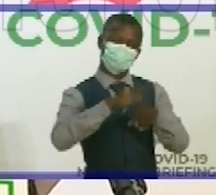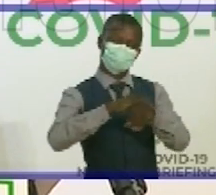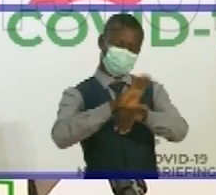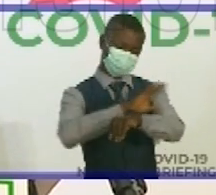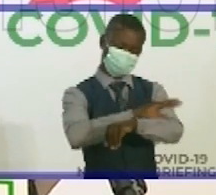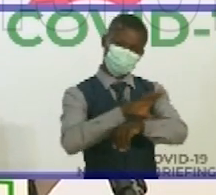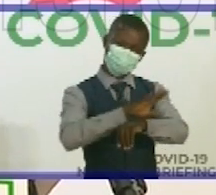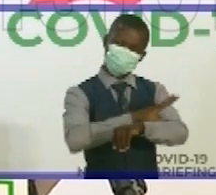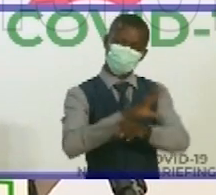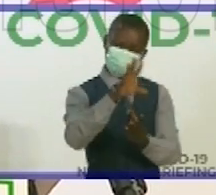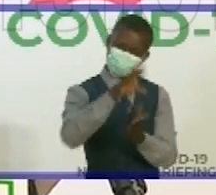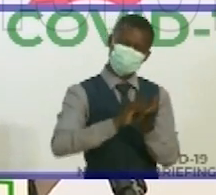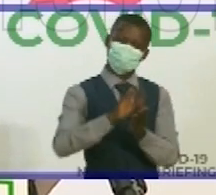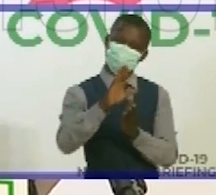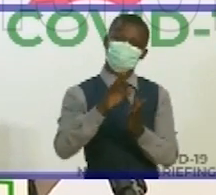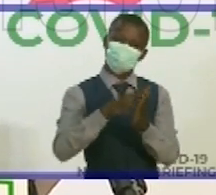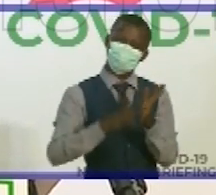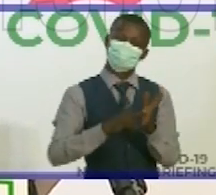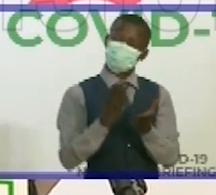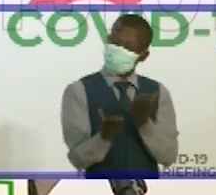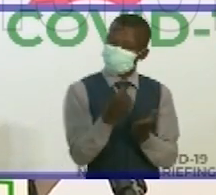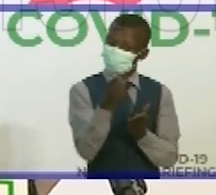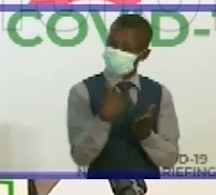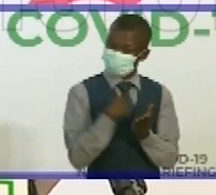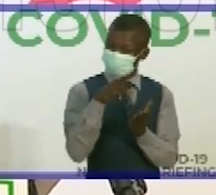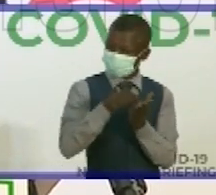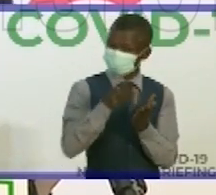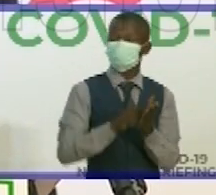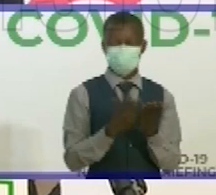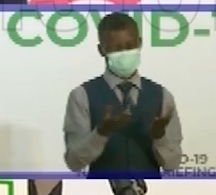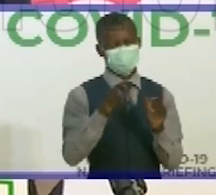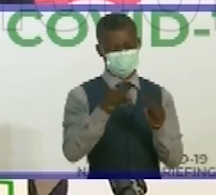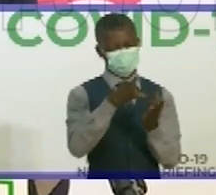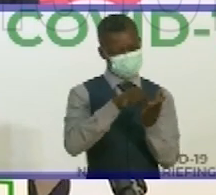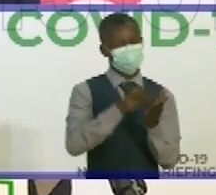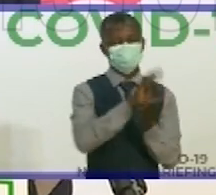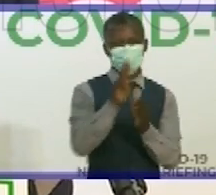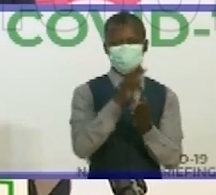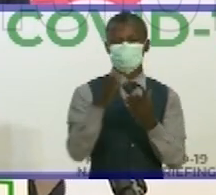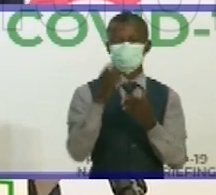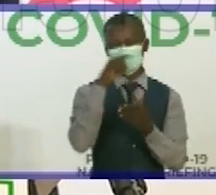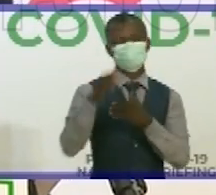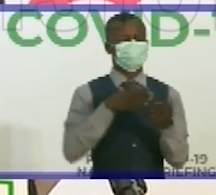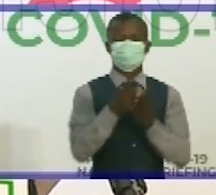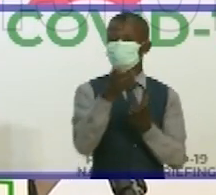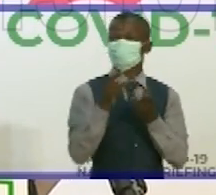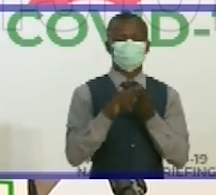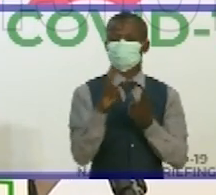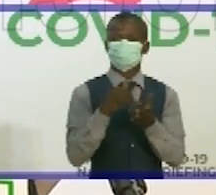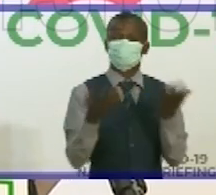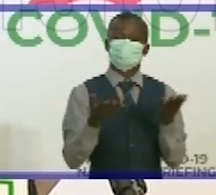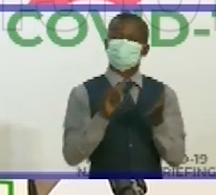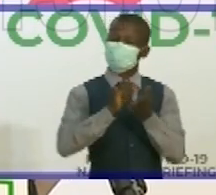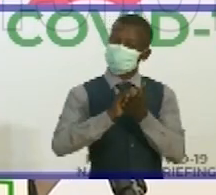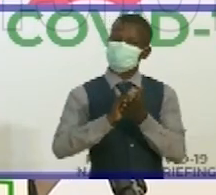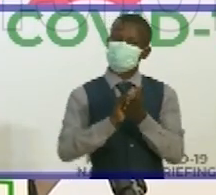download your result. If you need a printed version, be able to print it out and use it for whatever you want to use it for. So that platform is almost ready. We'll